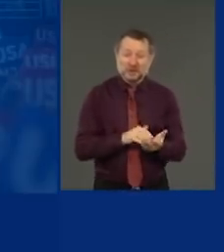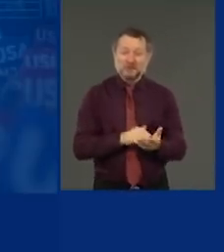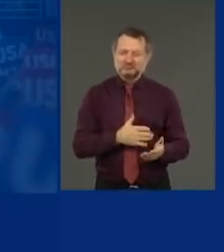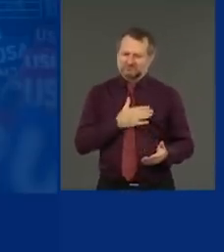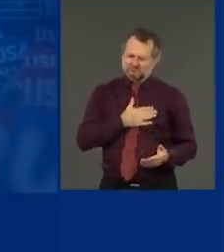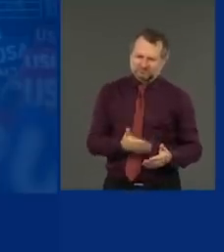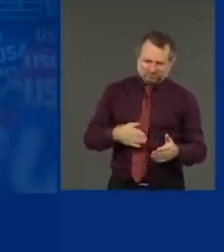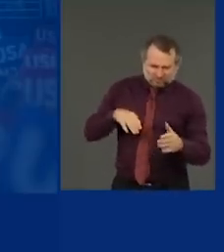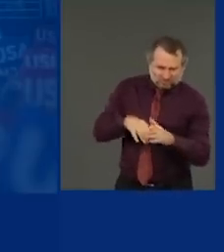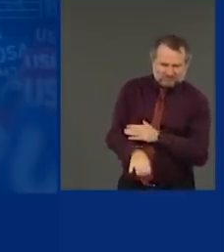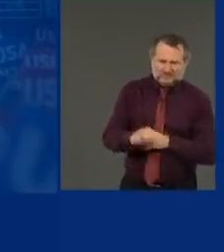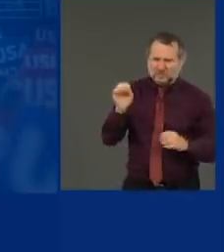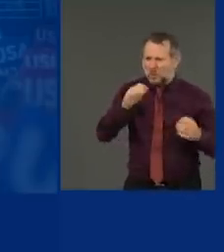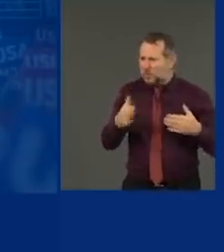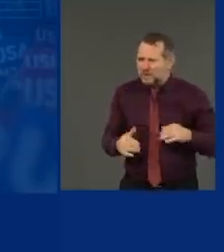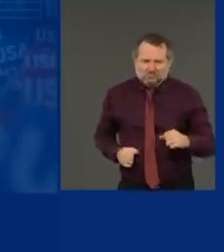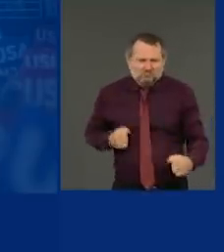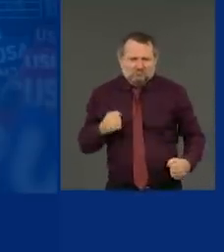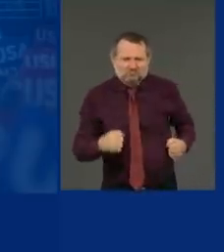room.